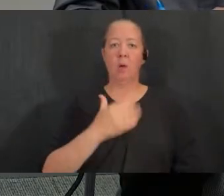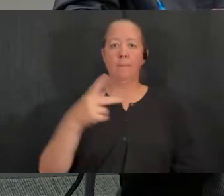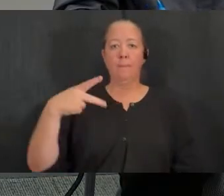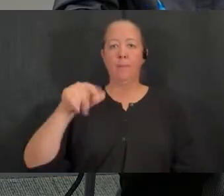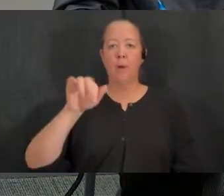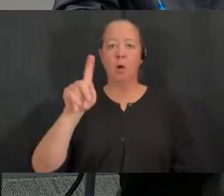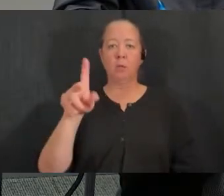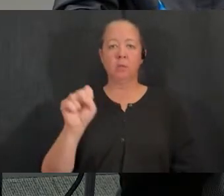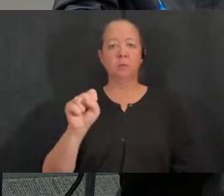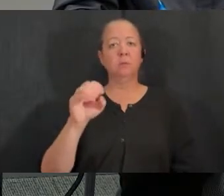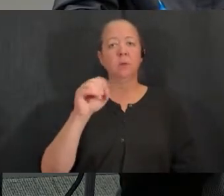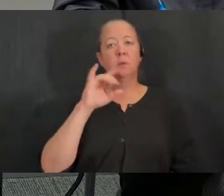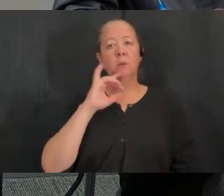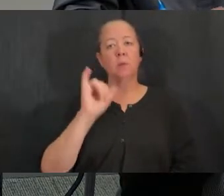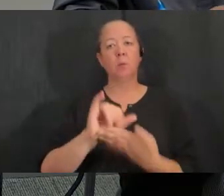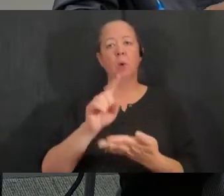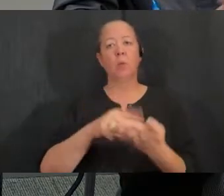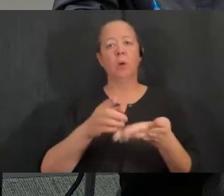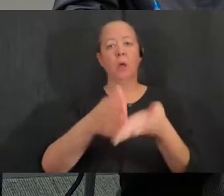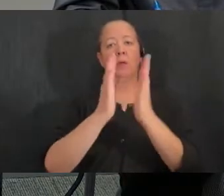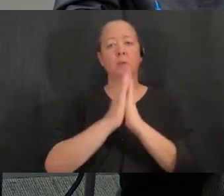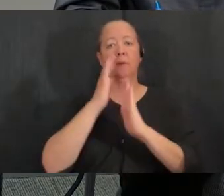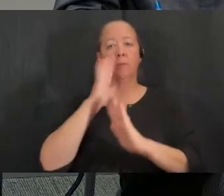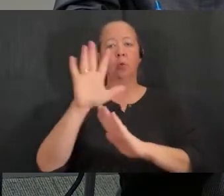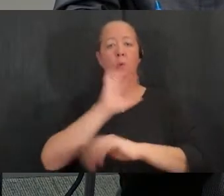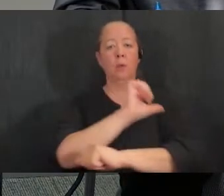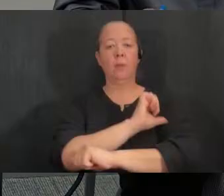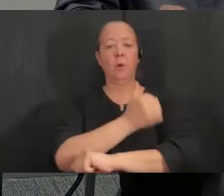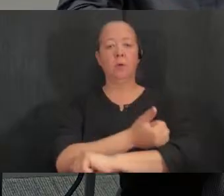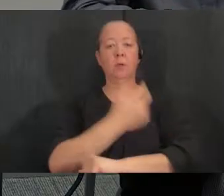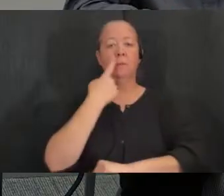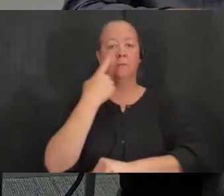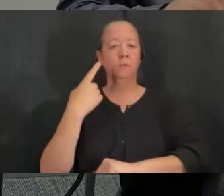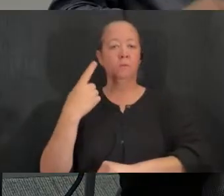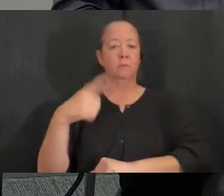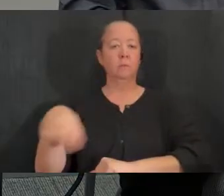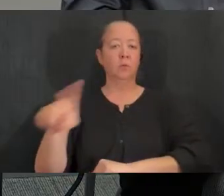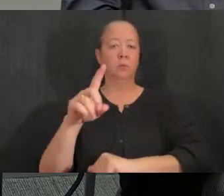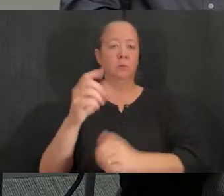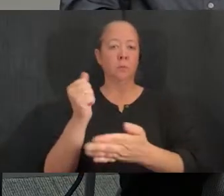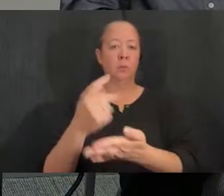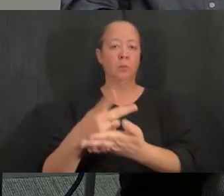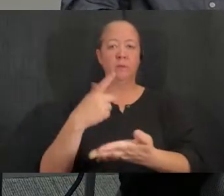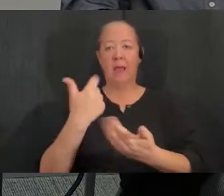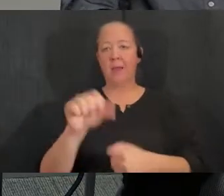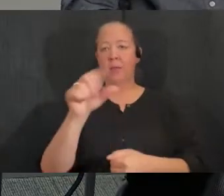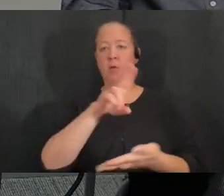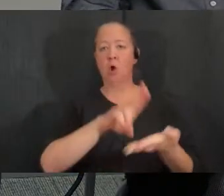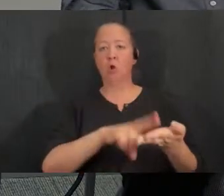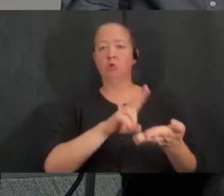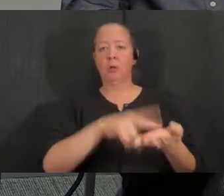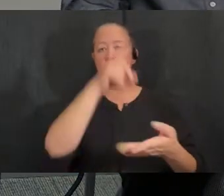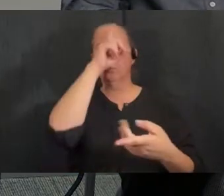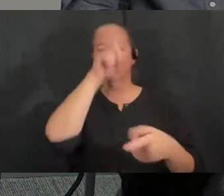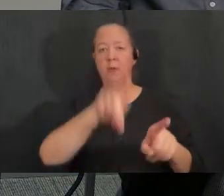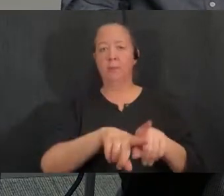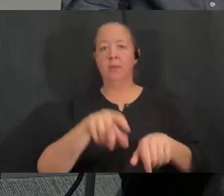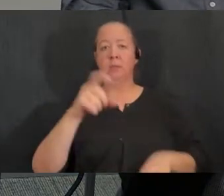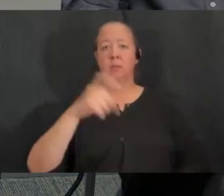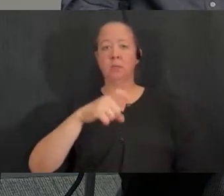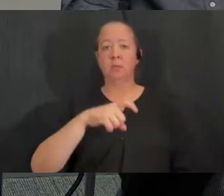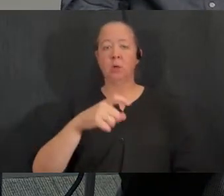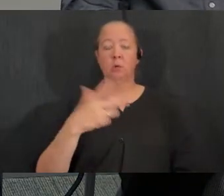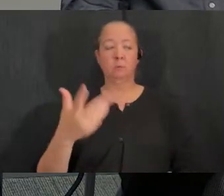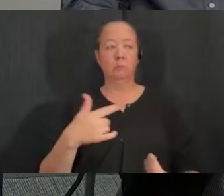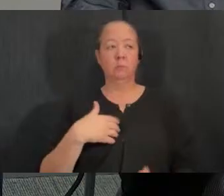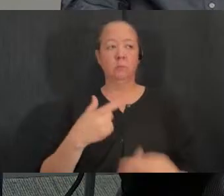authority to, for Mr. Galloway to be able to execute any contracts or agreements necessary. Council, any questions for the